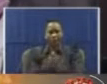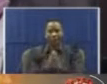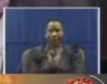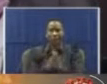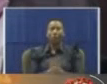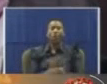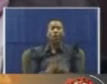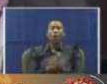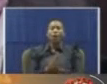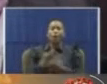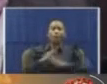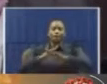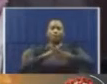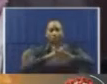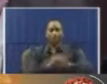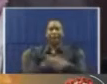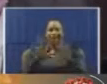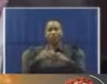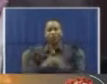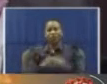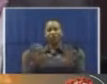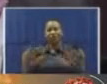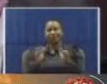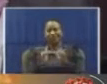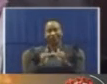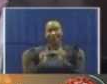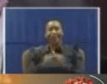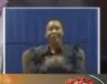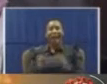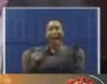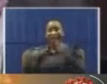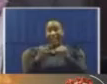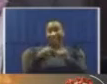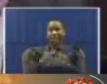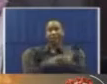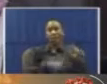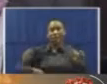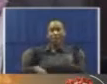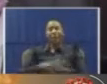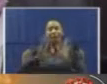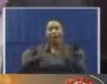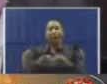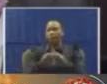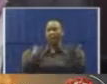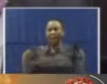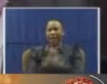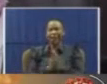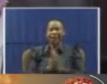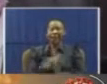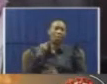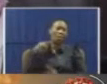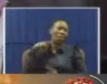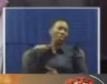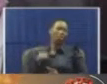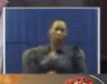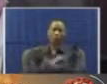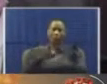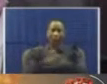of justice against the president have left many devastated and deeply disappointed. Rather than